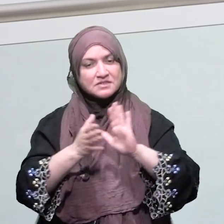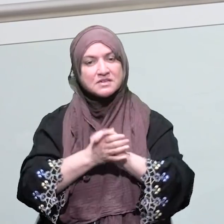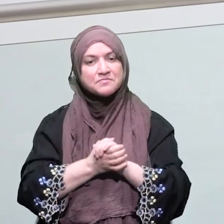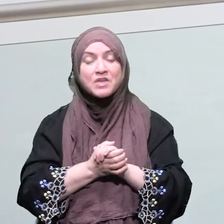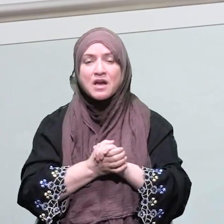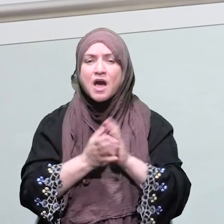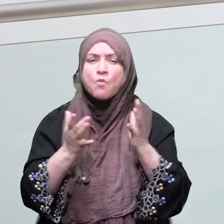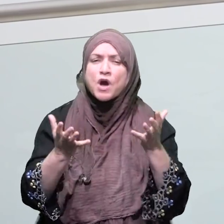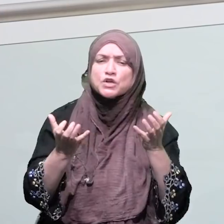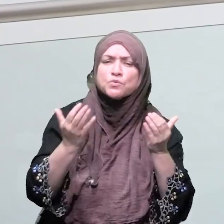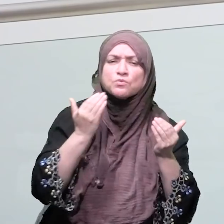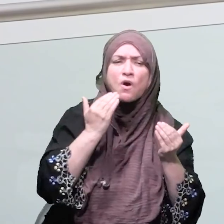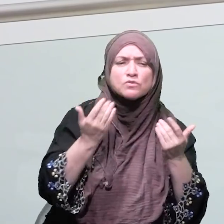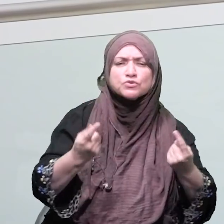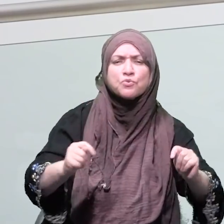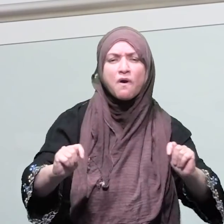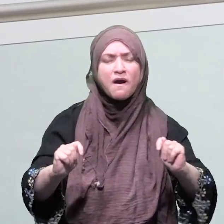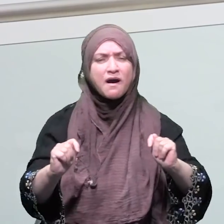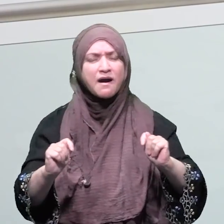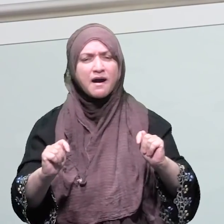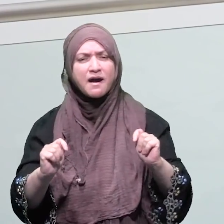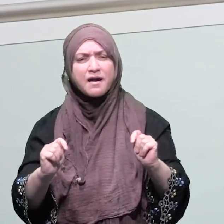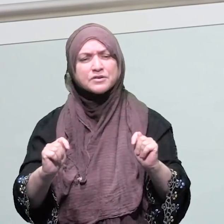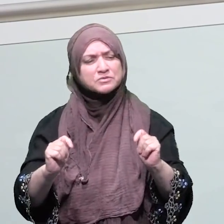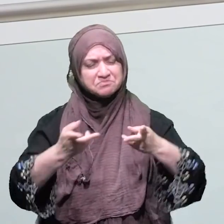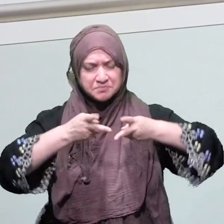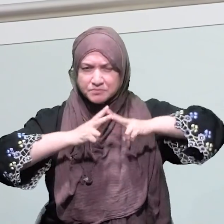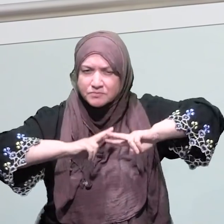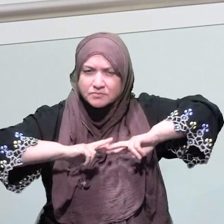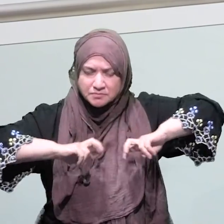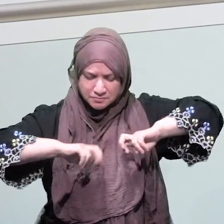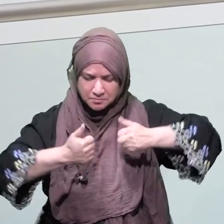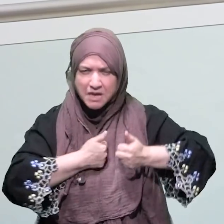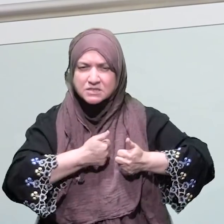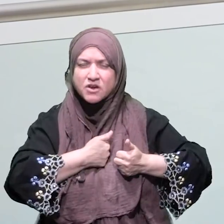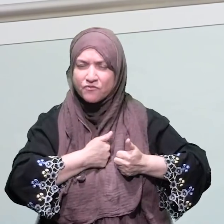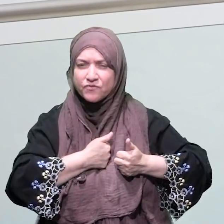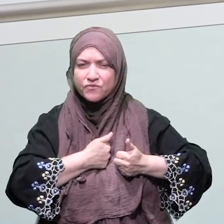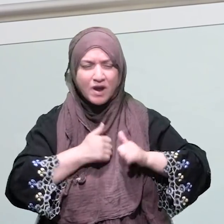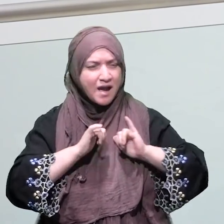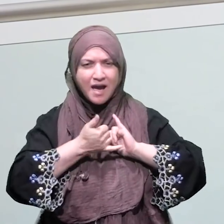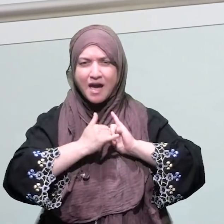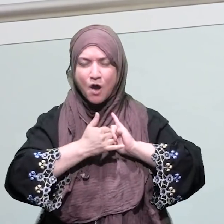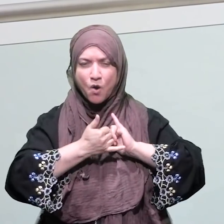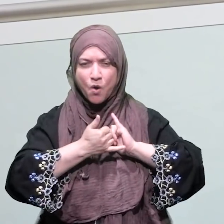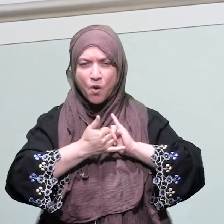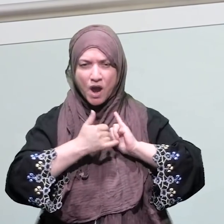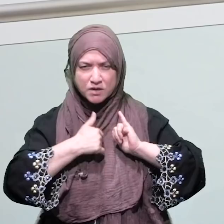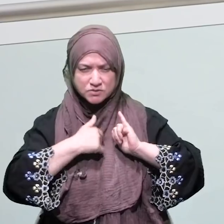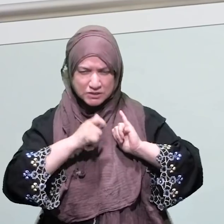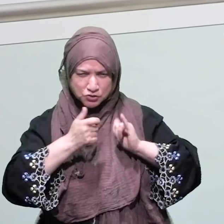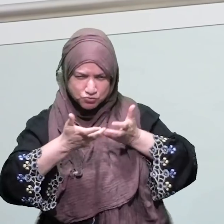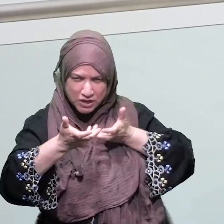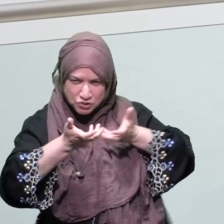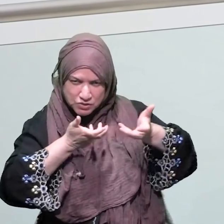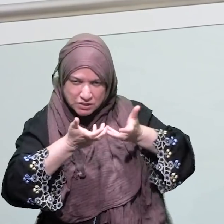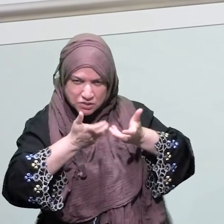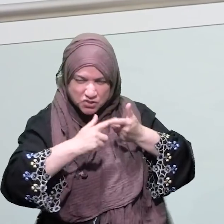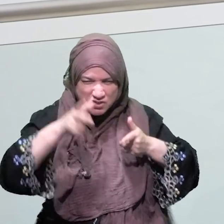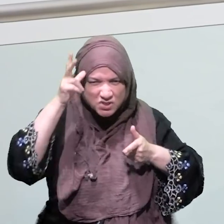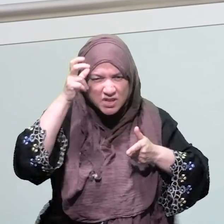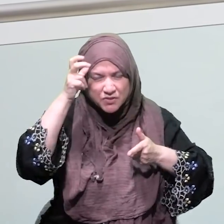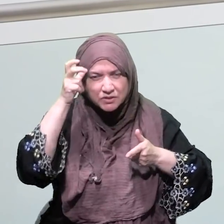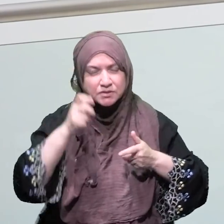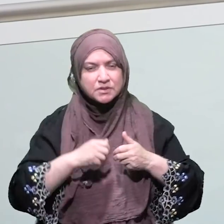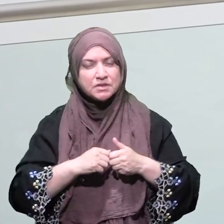own life, your own interaction with them. First and foremost, Anas ibn Malik radiallahu ta'ala anhu narrates that the Prophet sallallahu